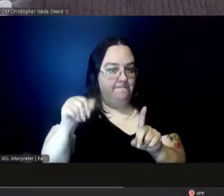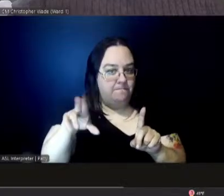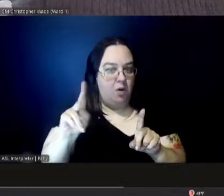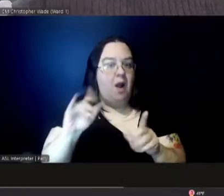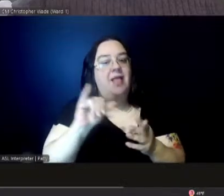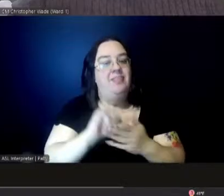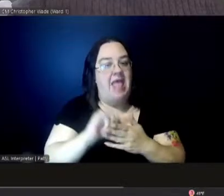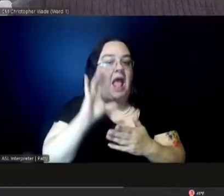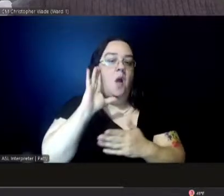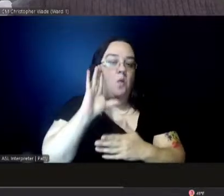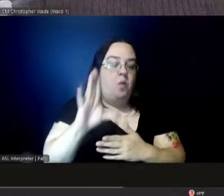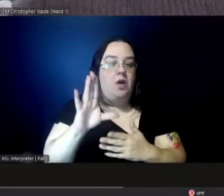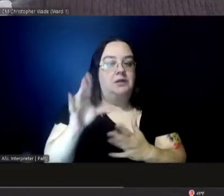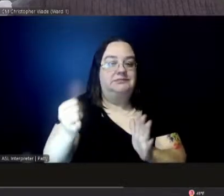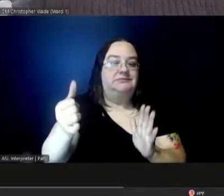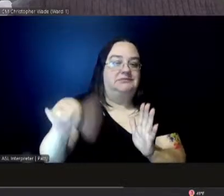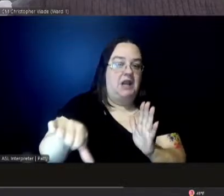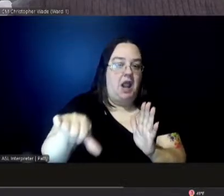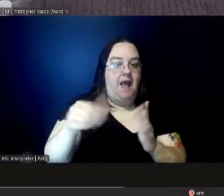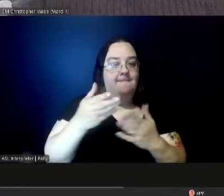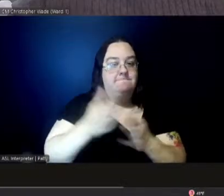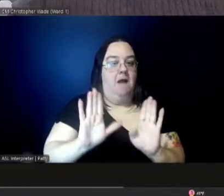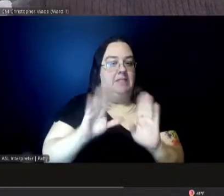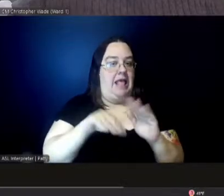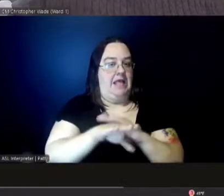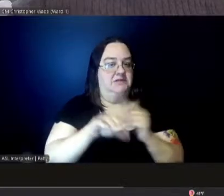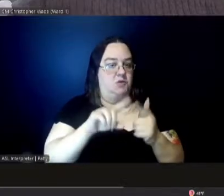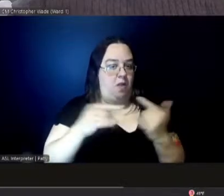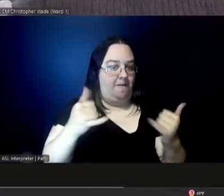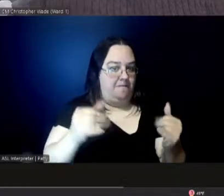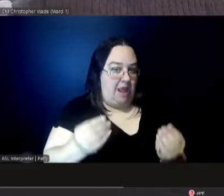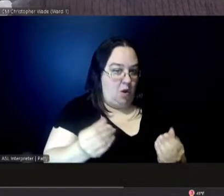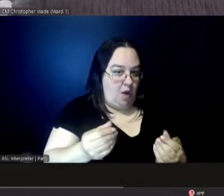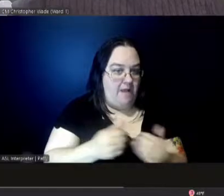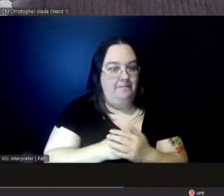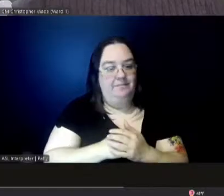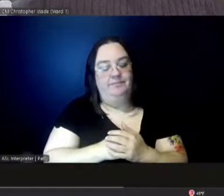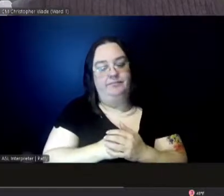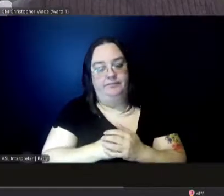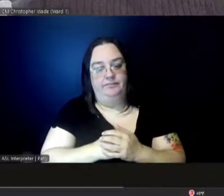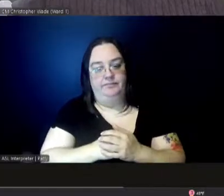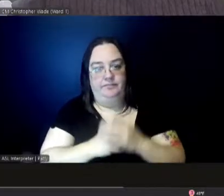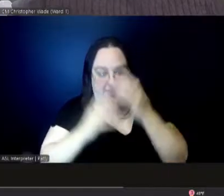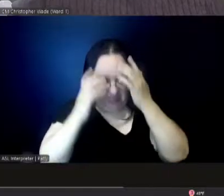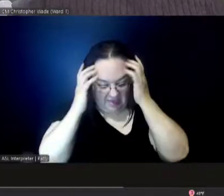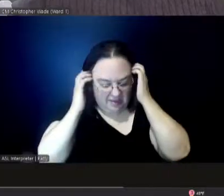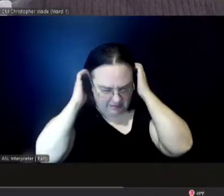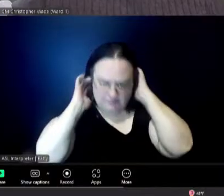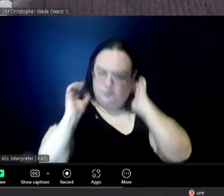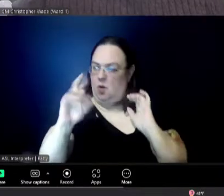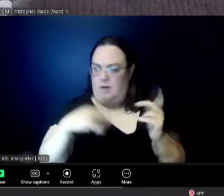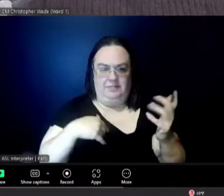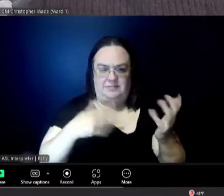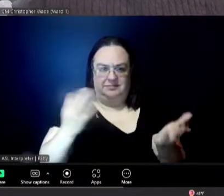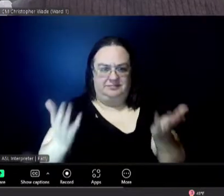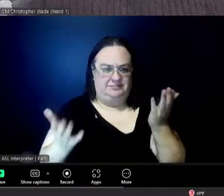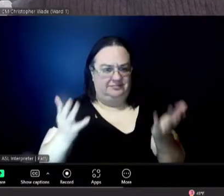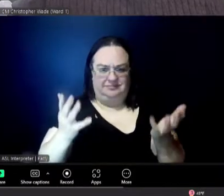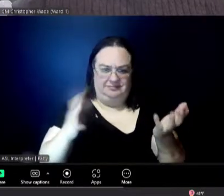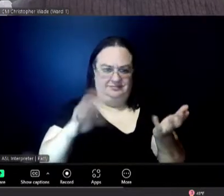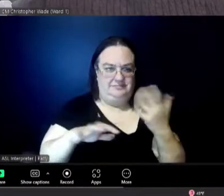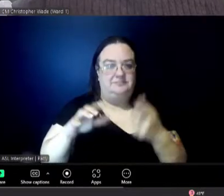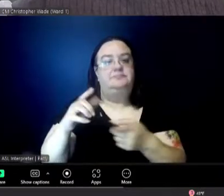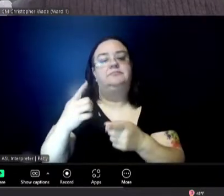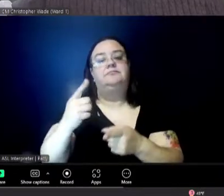deny public access to the playground. Well, or am I mixing apples and oranges? You still have access